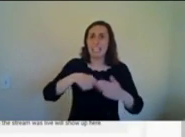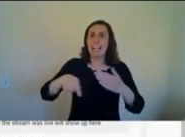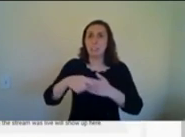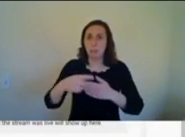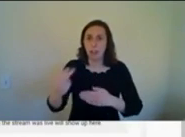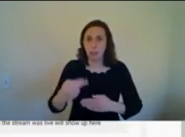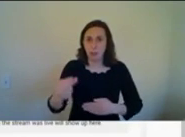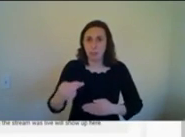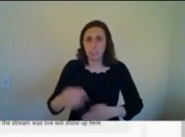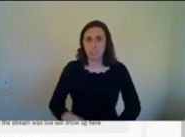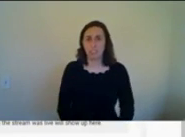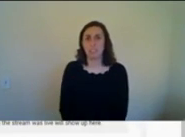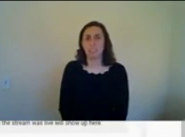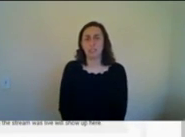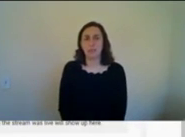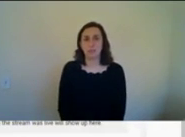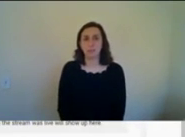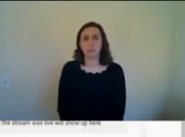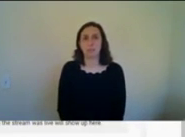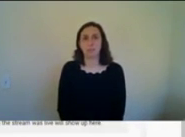push it out to Thursday.